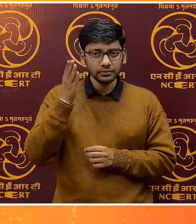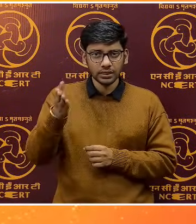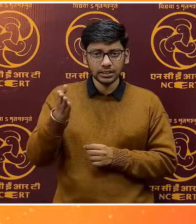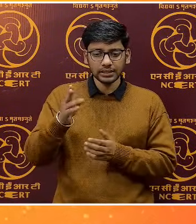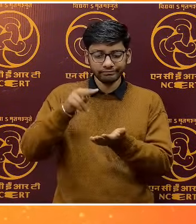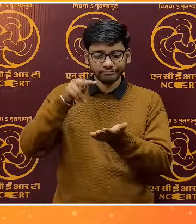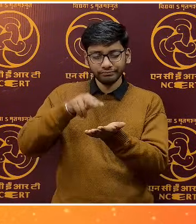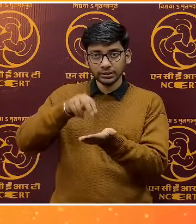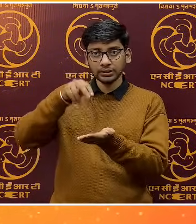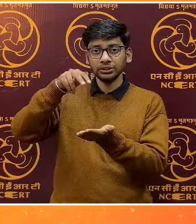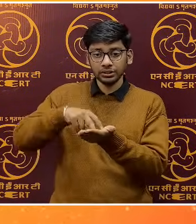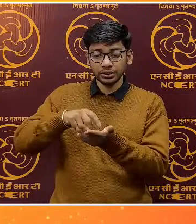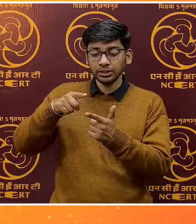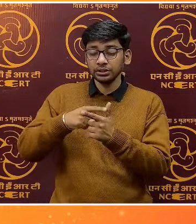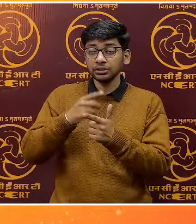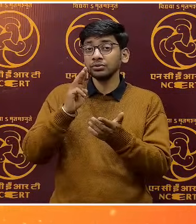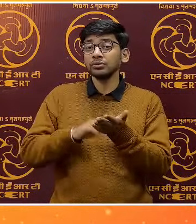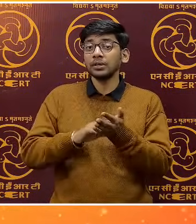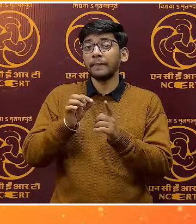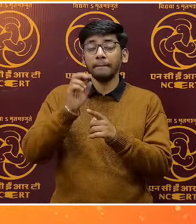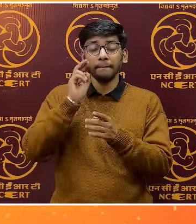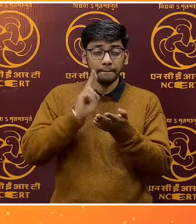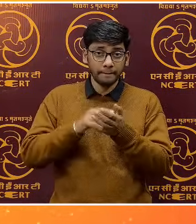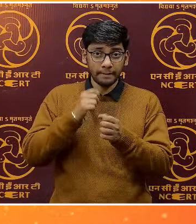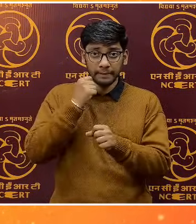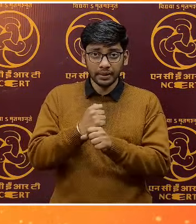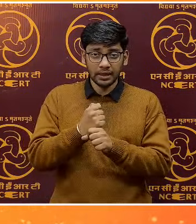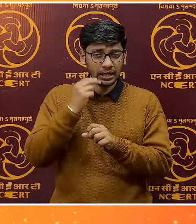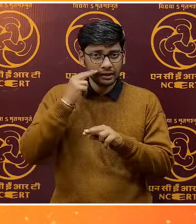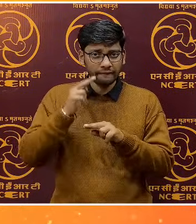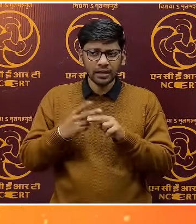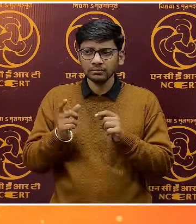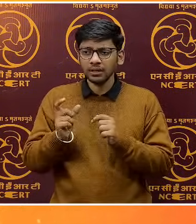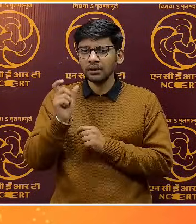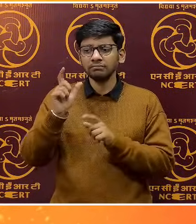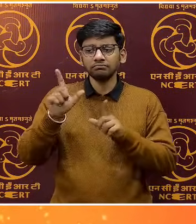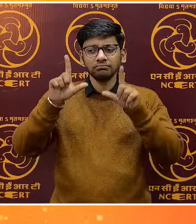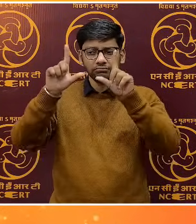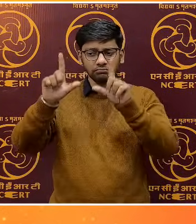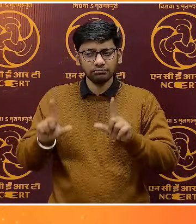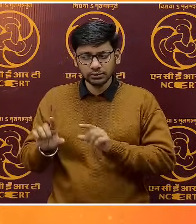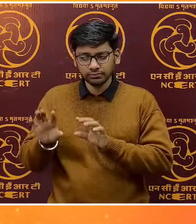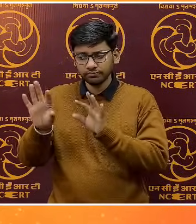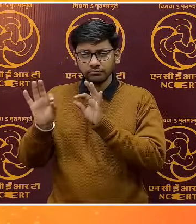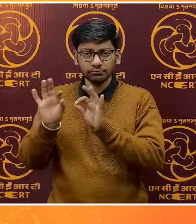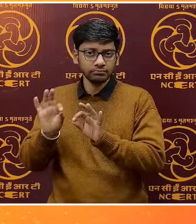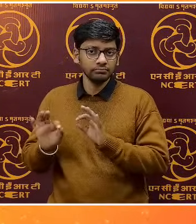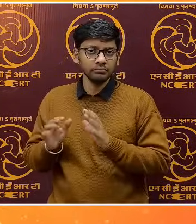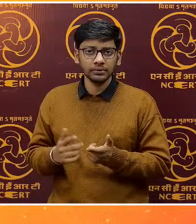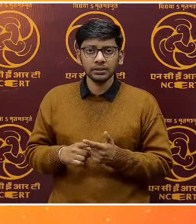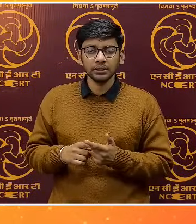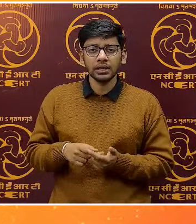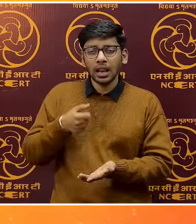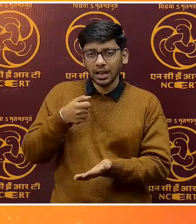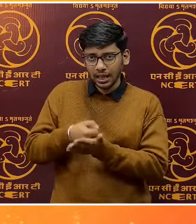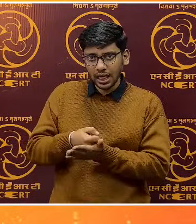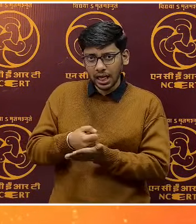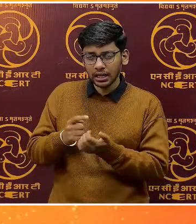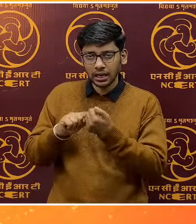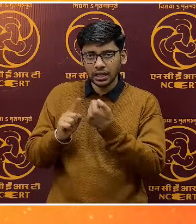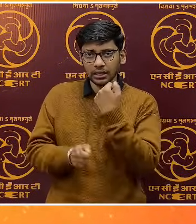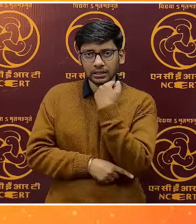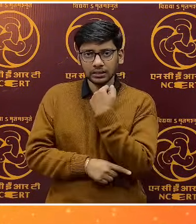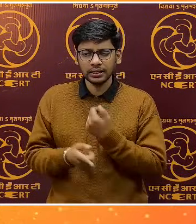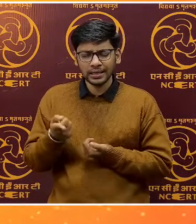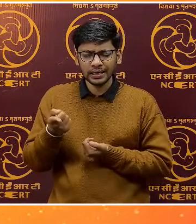jumping. Jumping. Ma'am, if you could help me, which The last one of one? this, okay. Or Is maybe she the